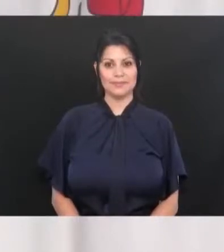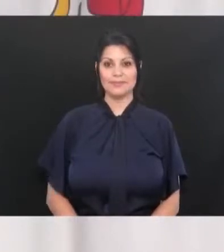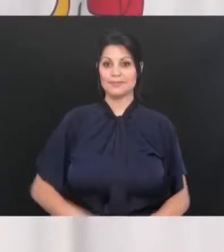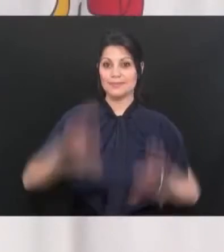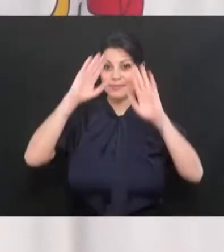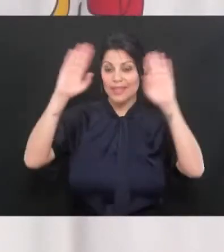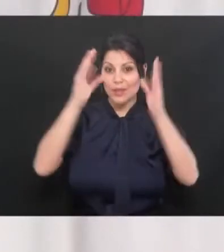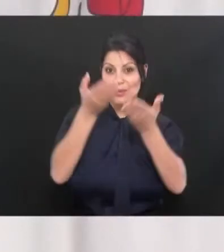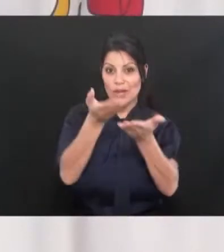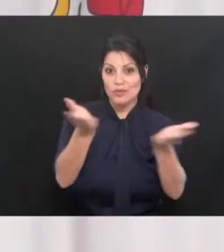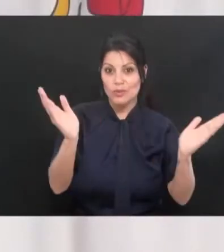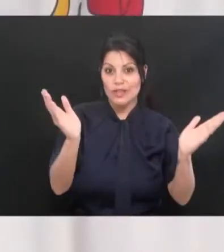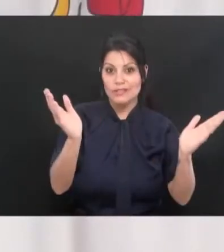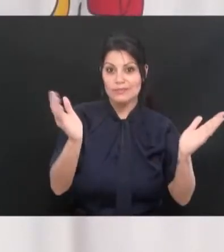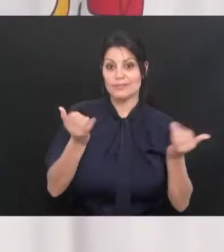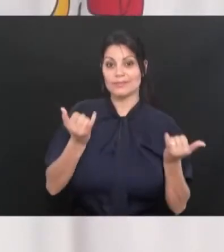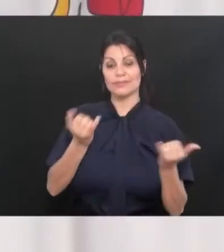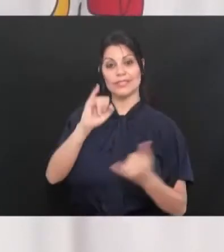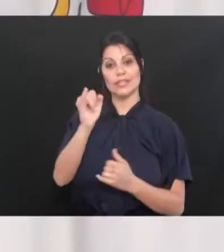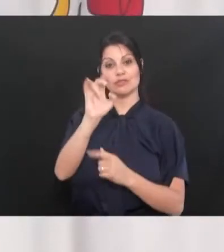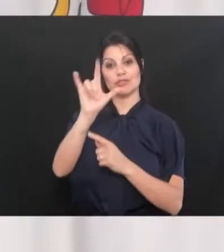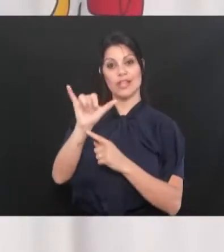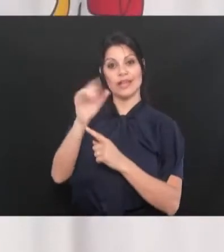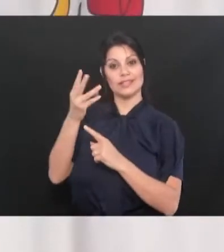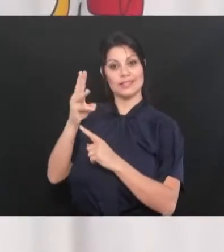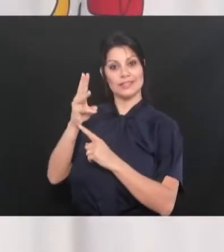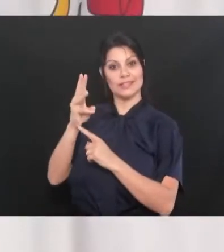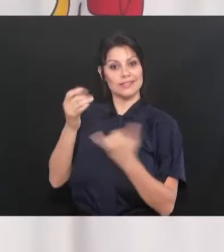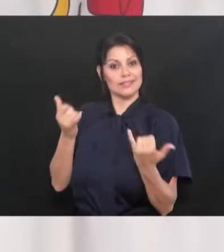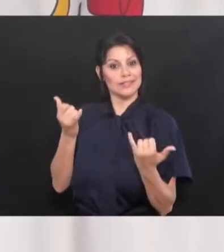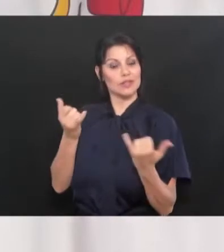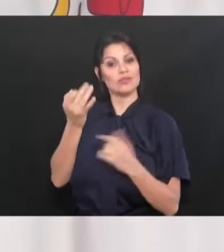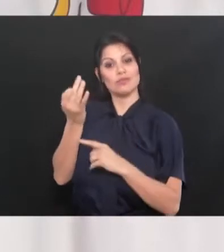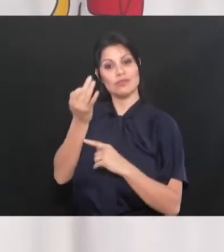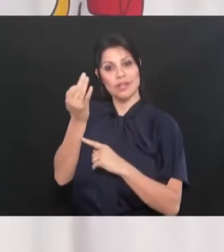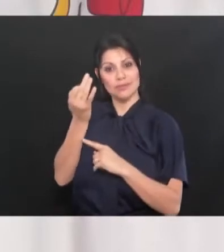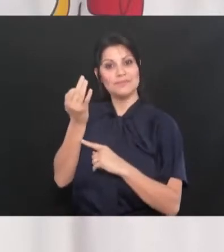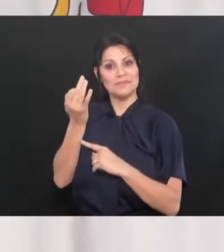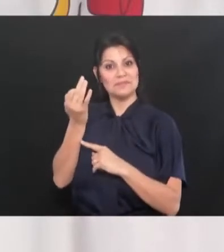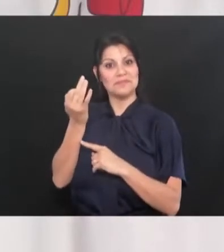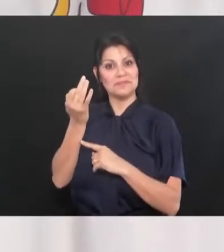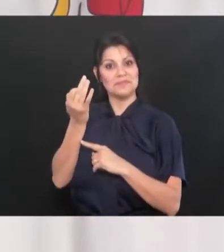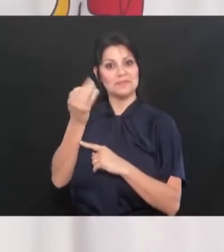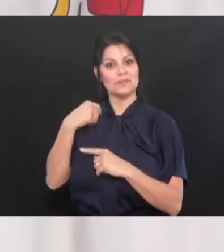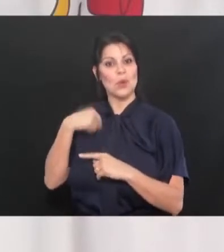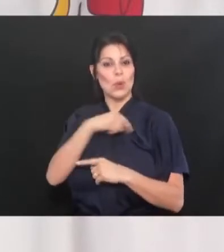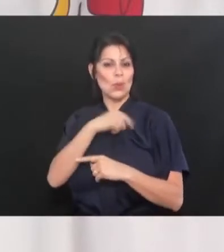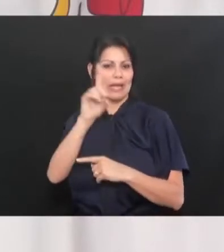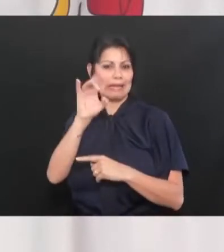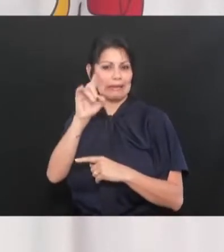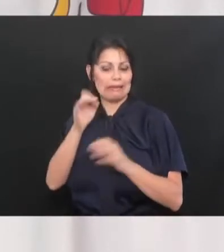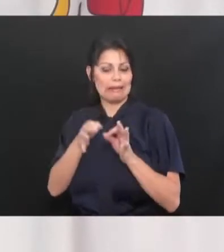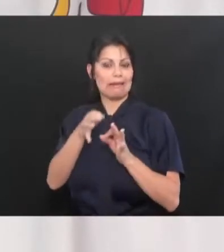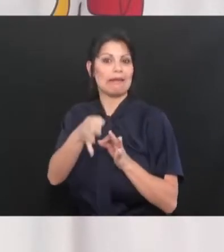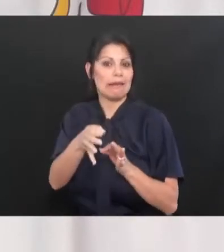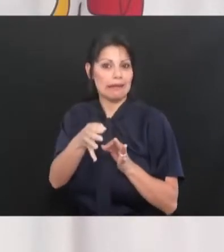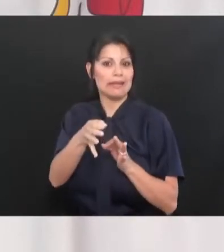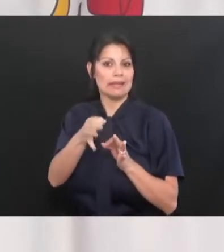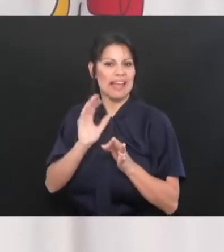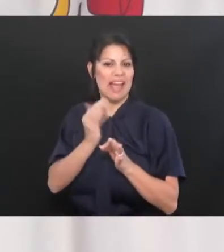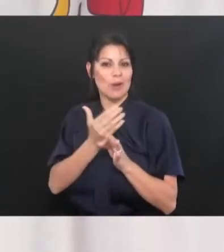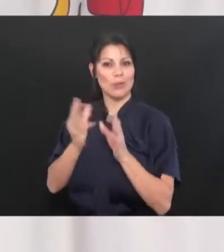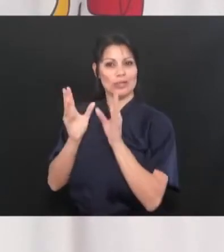Hello, everyone. It's July the 16th on Friday. We put our briefing off one day from yesterday.